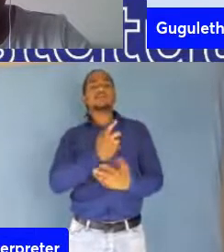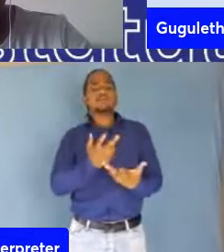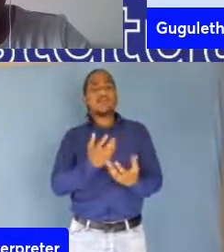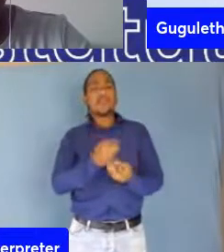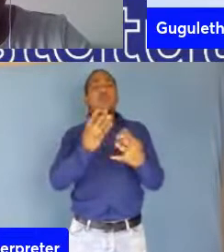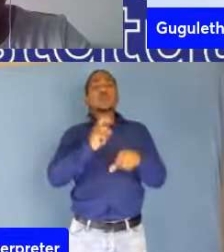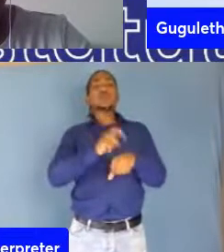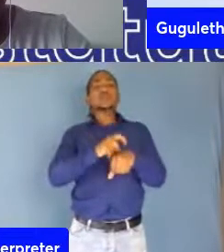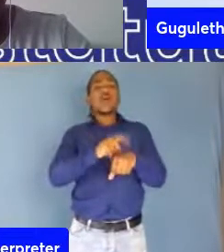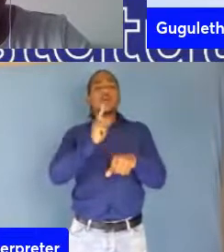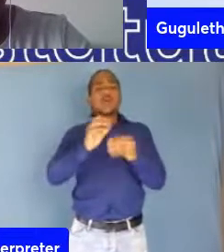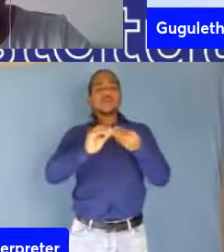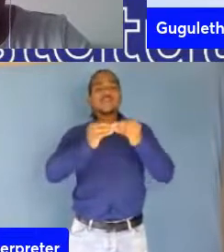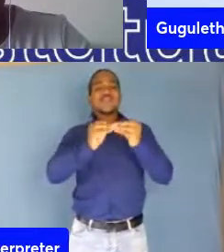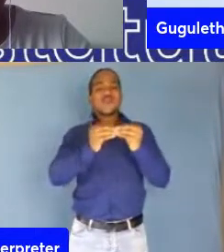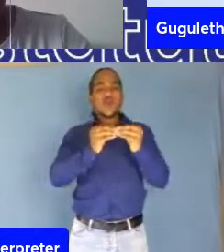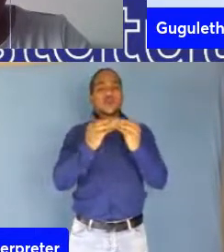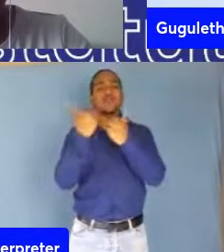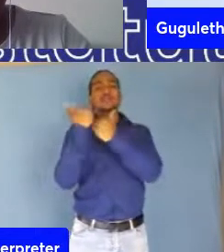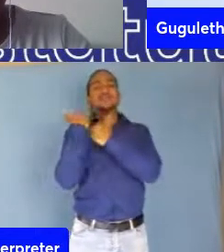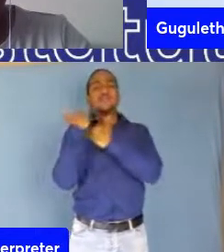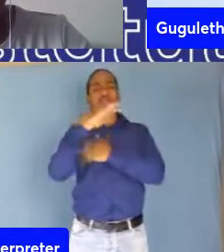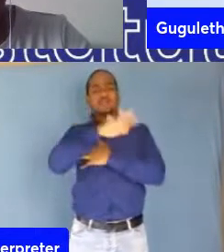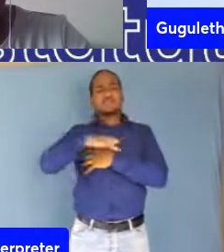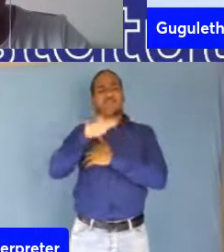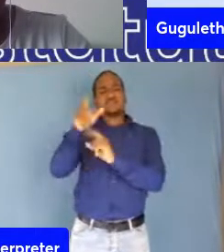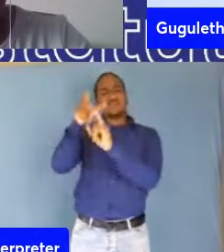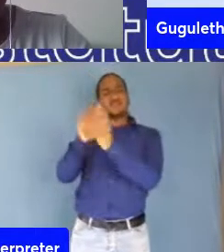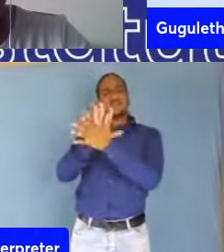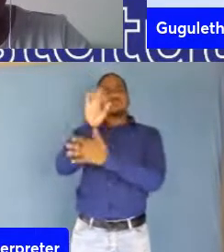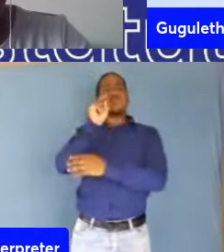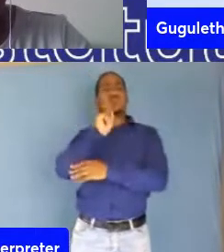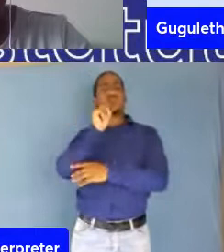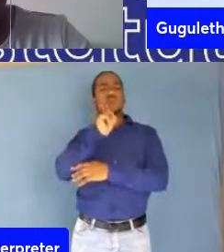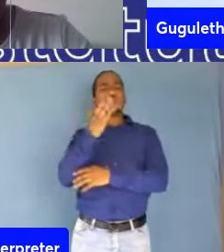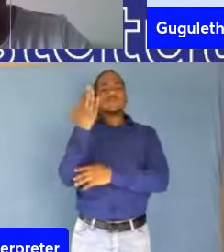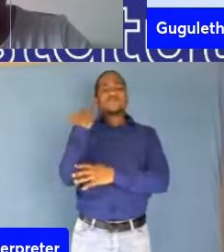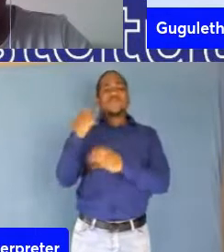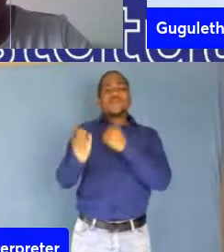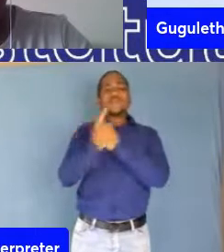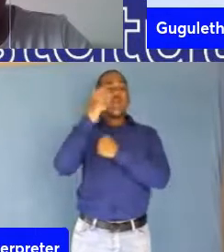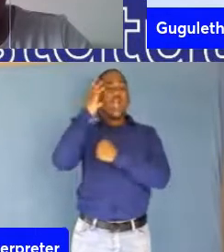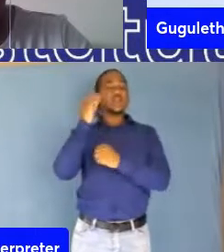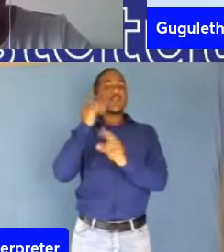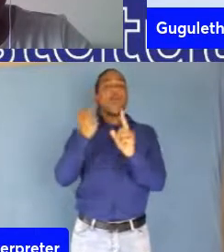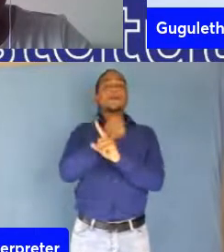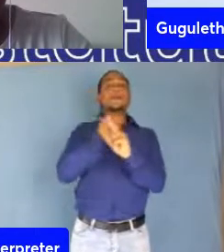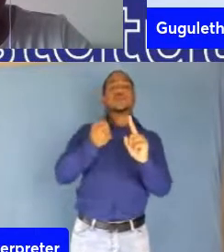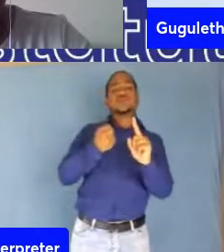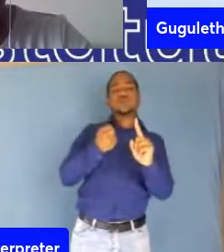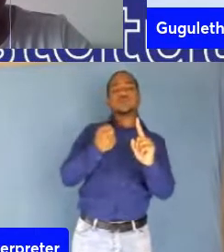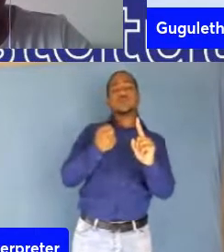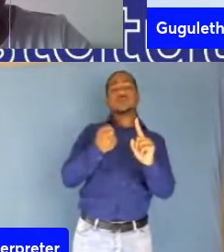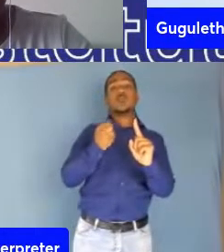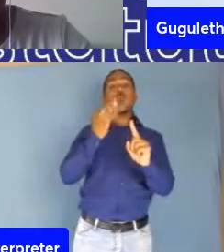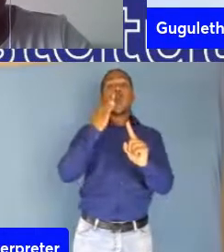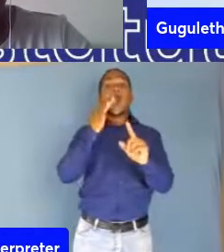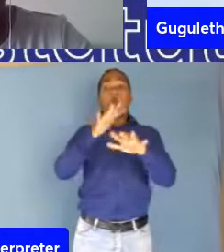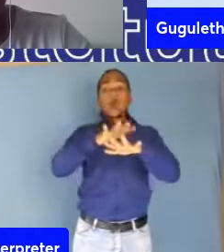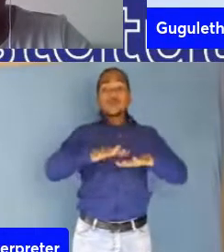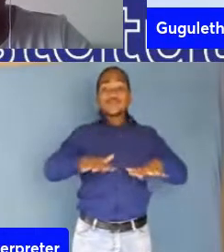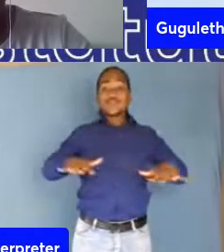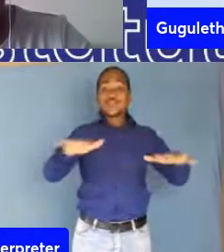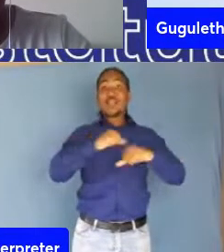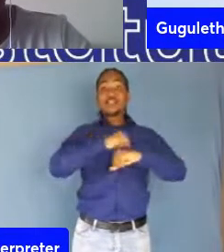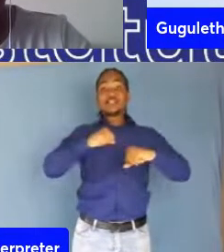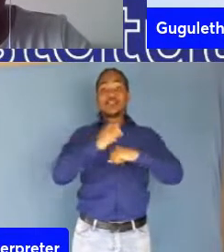safe space for this 14-year-old that has been abused or violated. Once the safe space has been created, it's